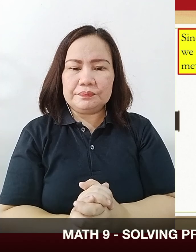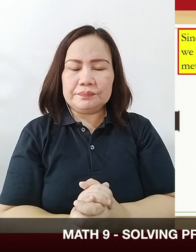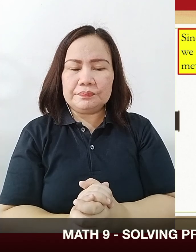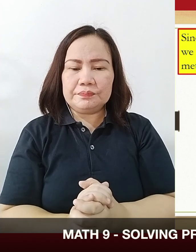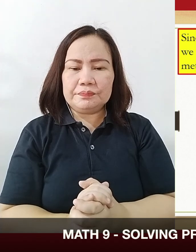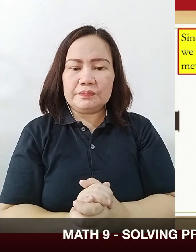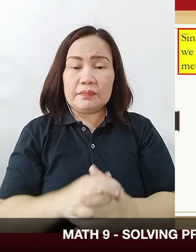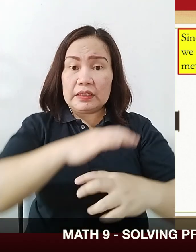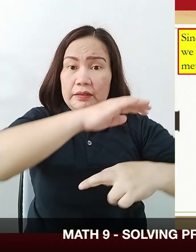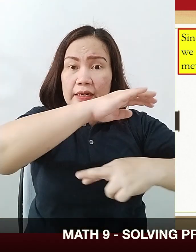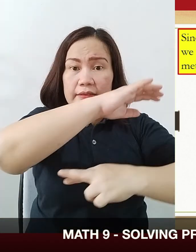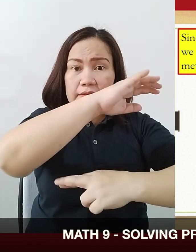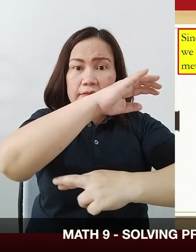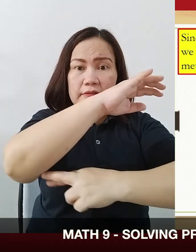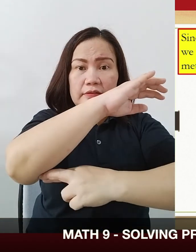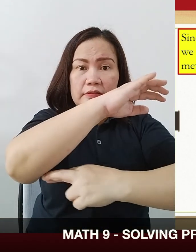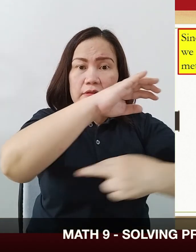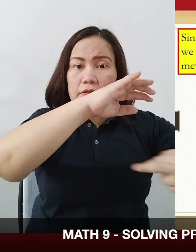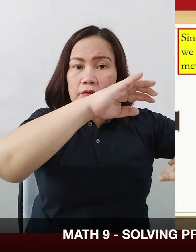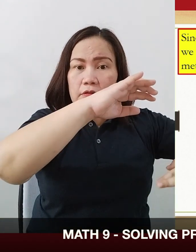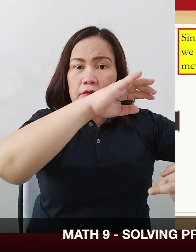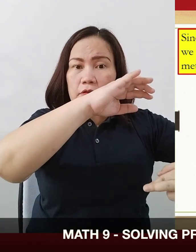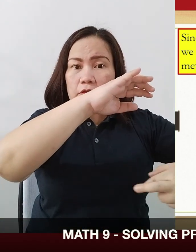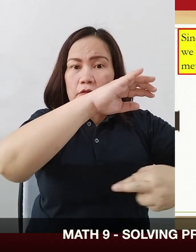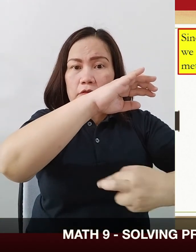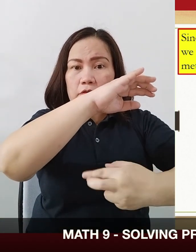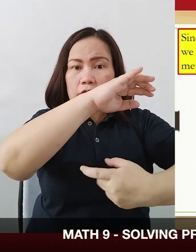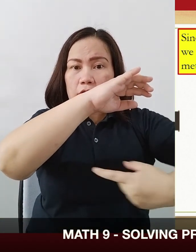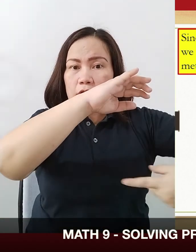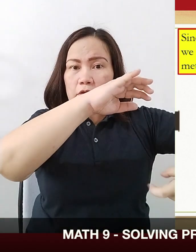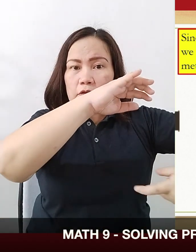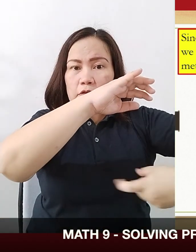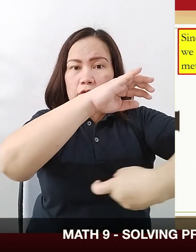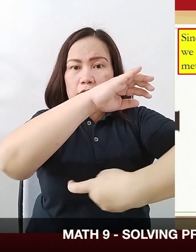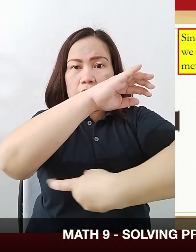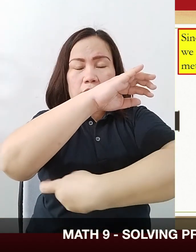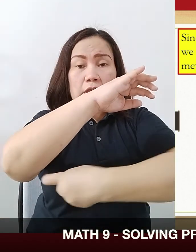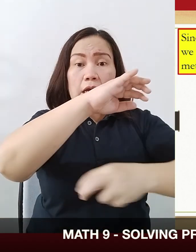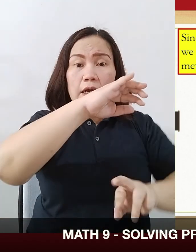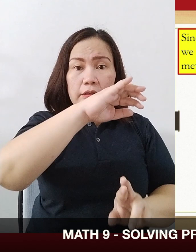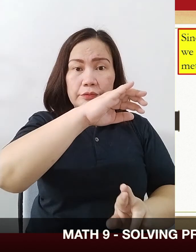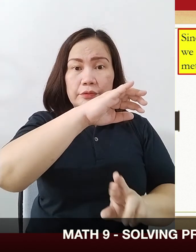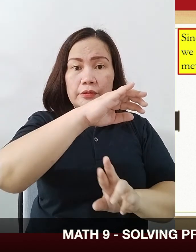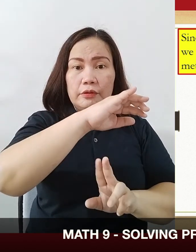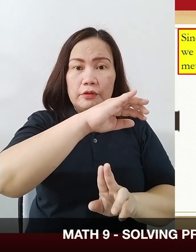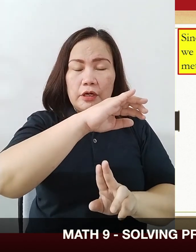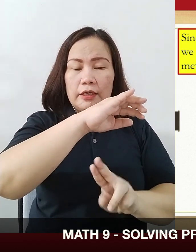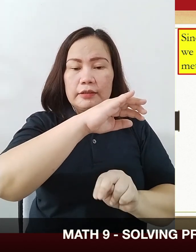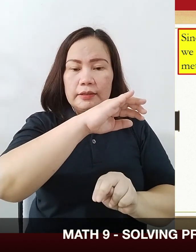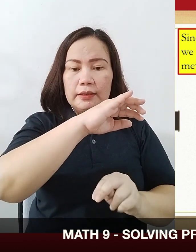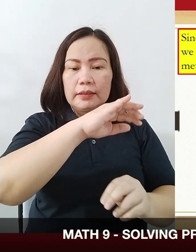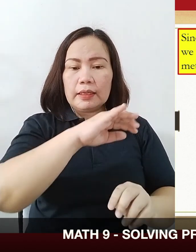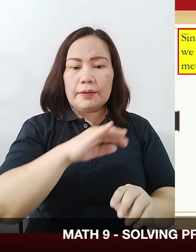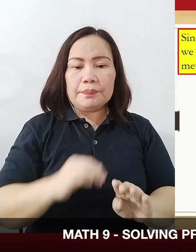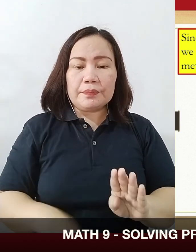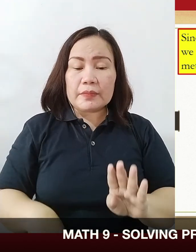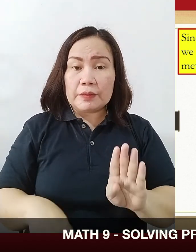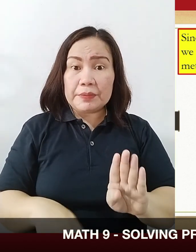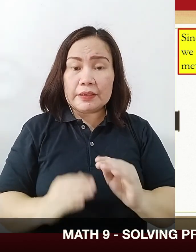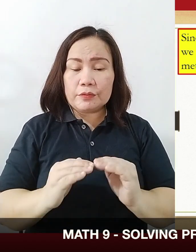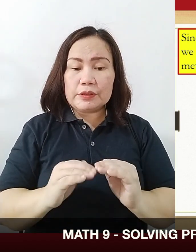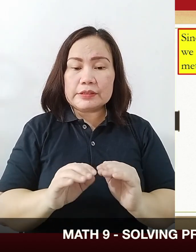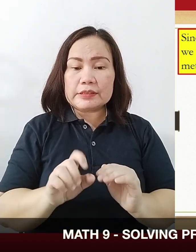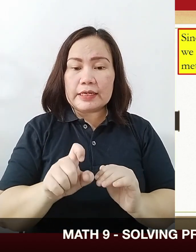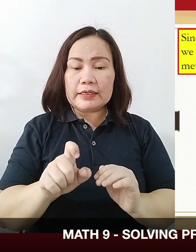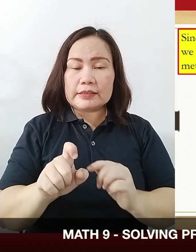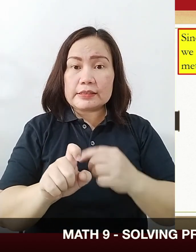yung tawag natin yung run. Yung run niya, that is 12. So,